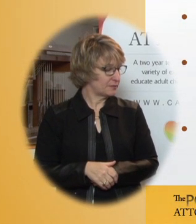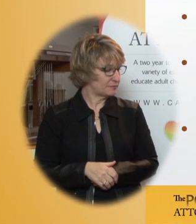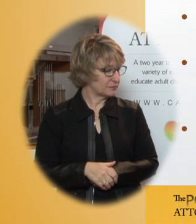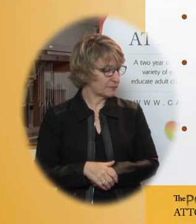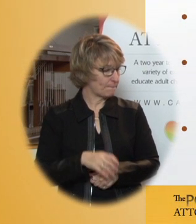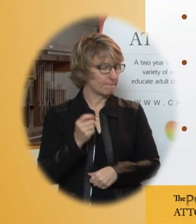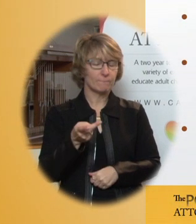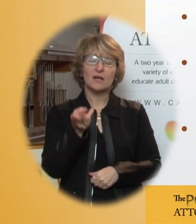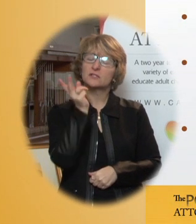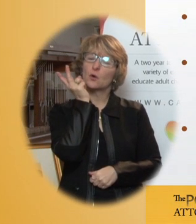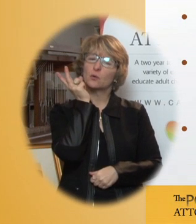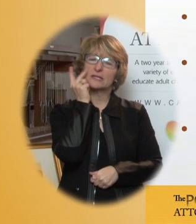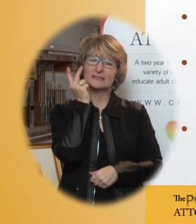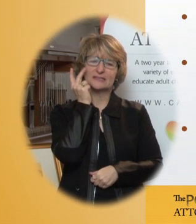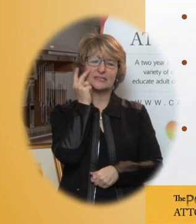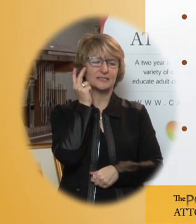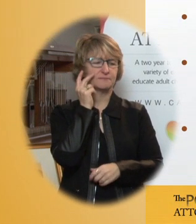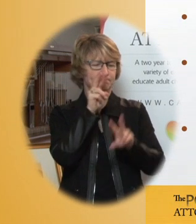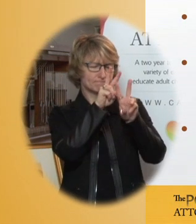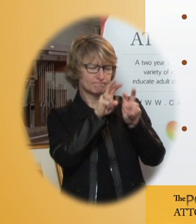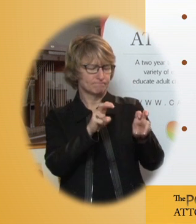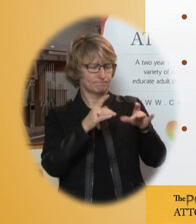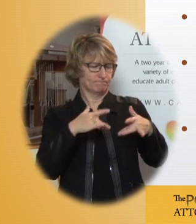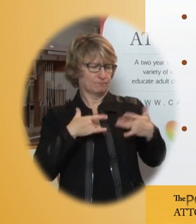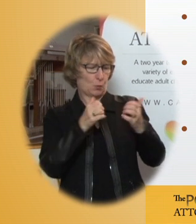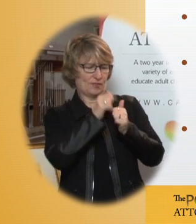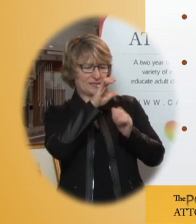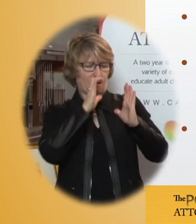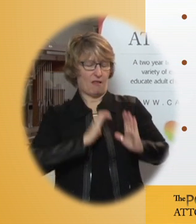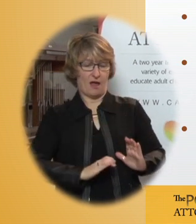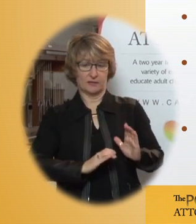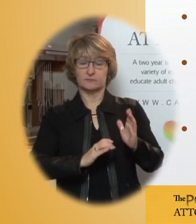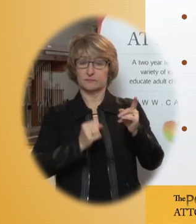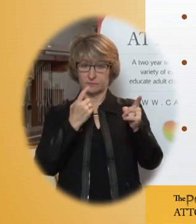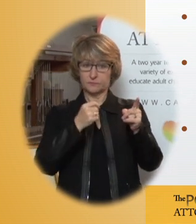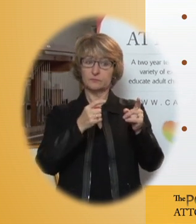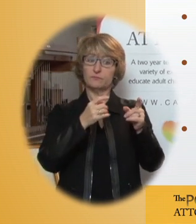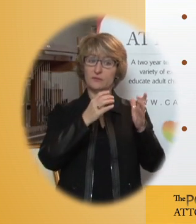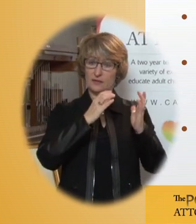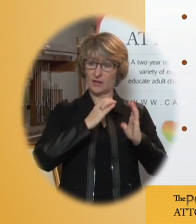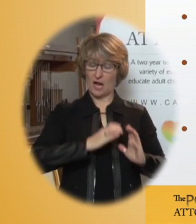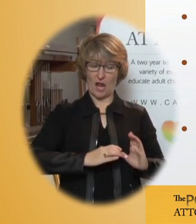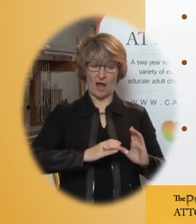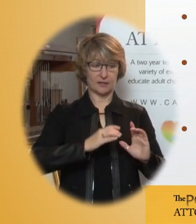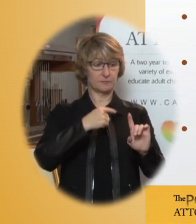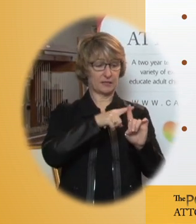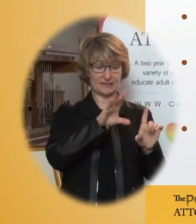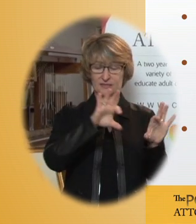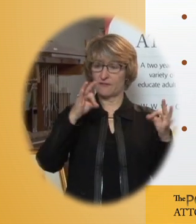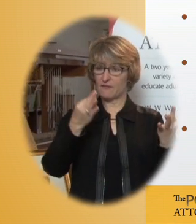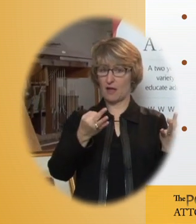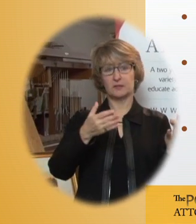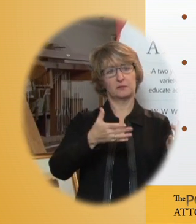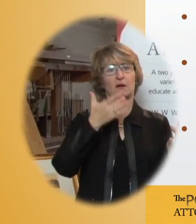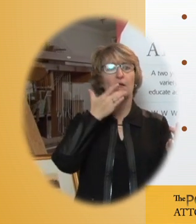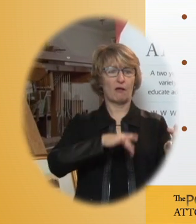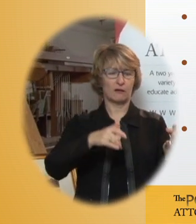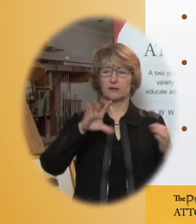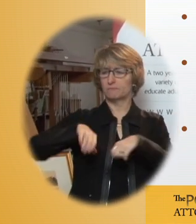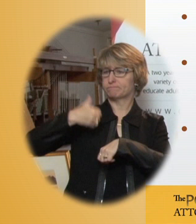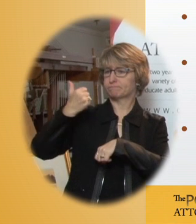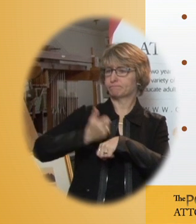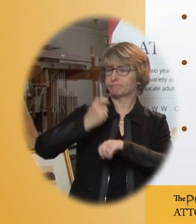analyze what about this client. So the first thing was that the client and his family had the foresight to get the